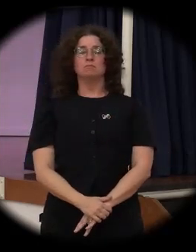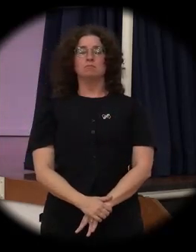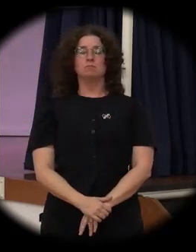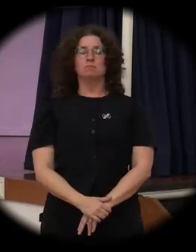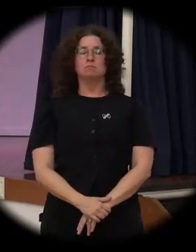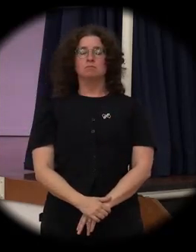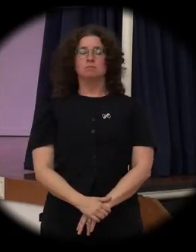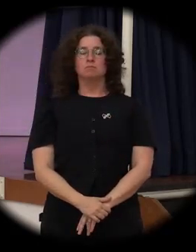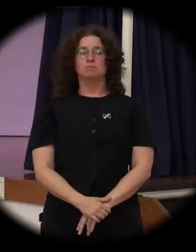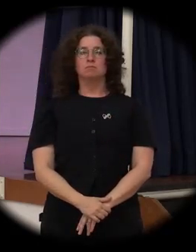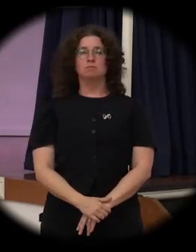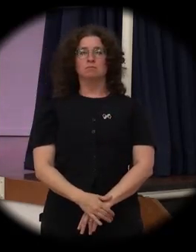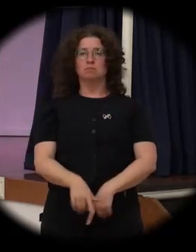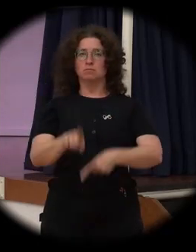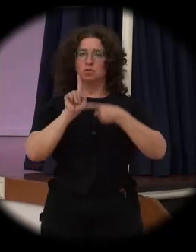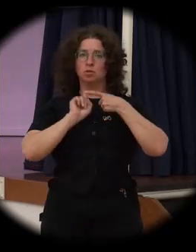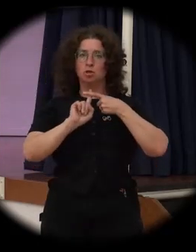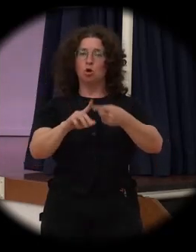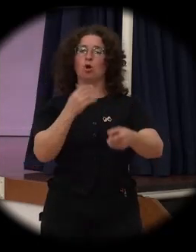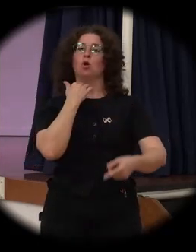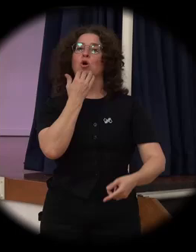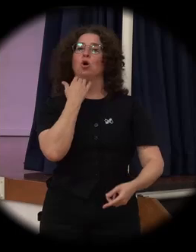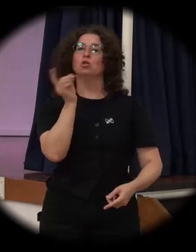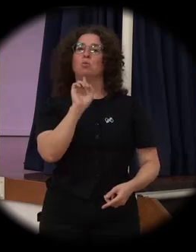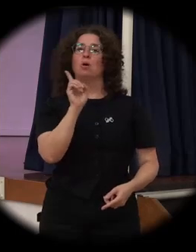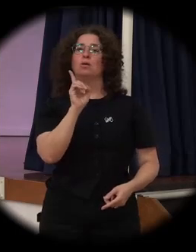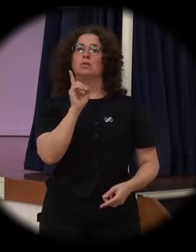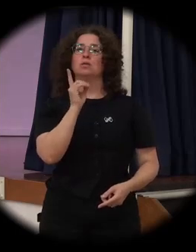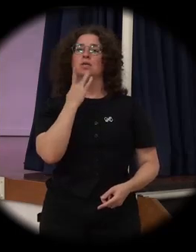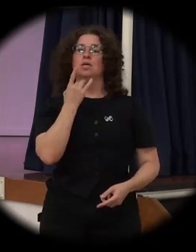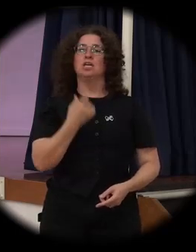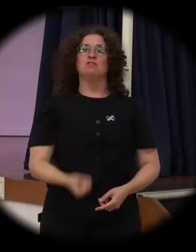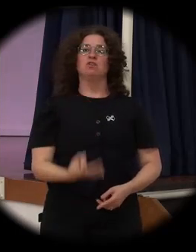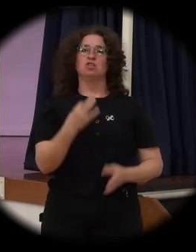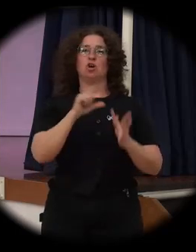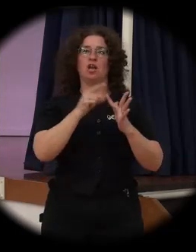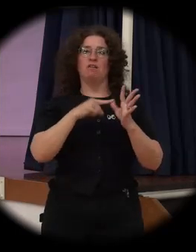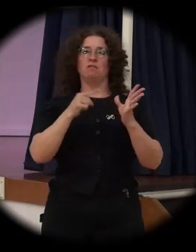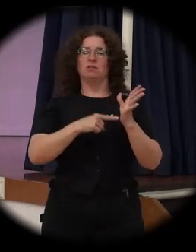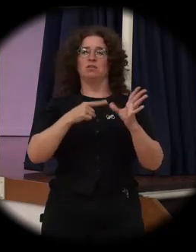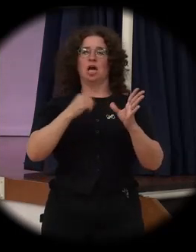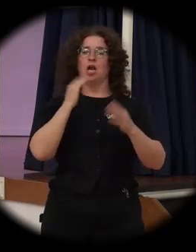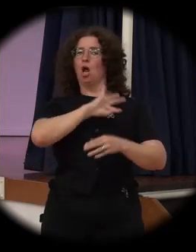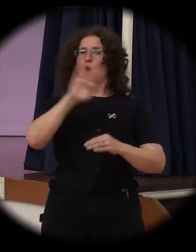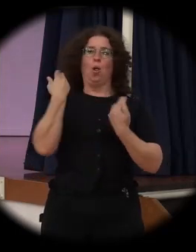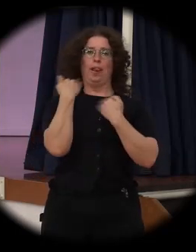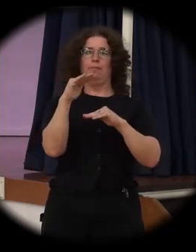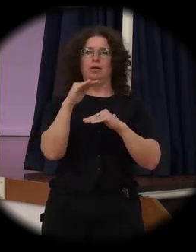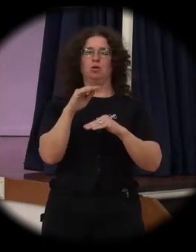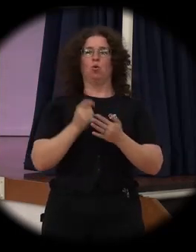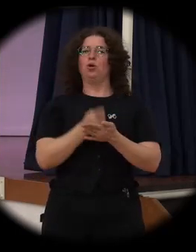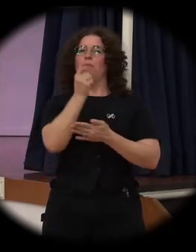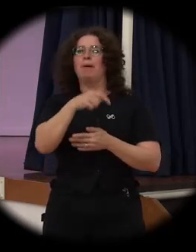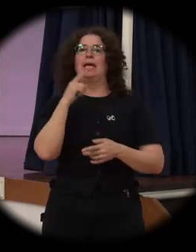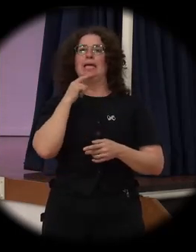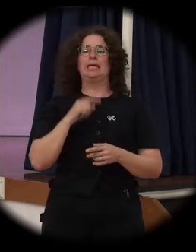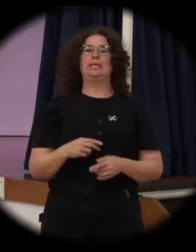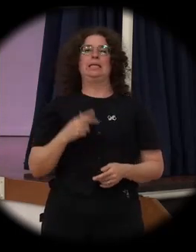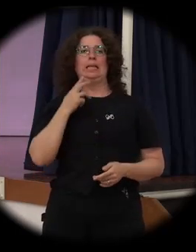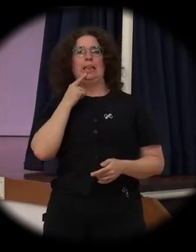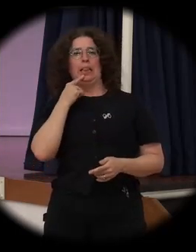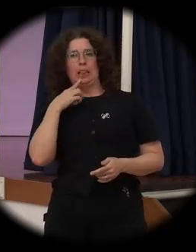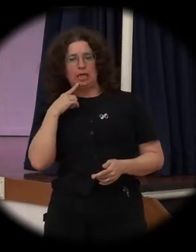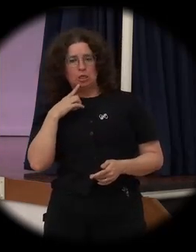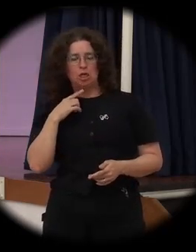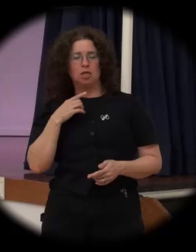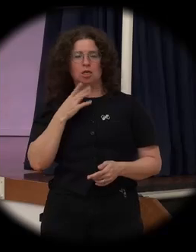And the ongoing costs of running it, if you don't have an unlimited data plan on your internet, or if you pay for your electricity, you're not like in